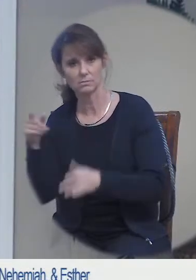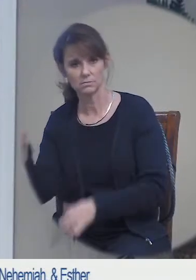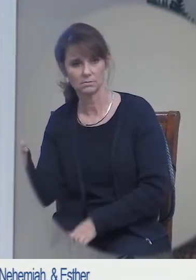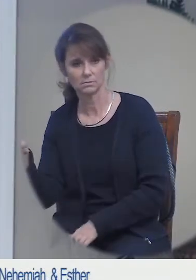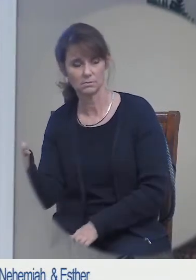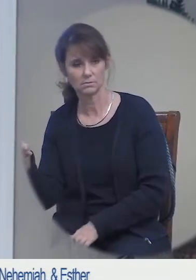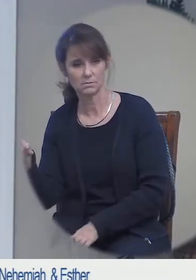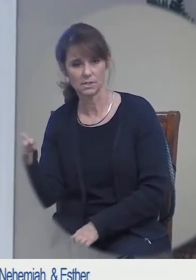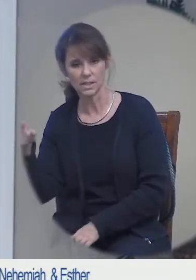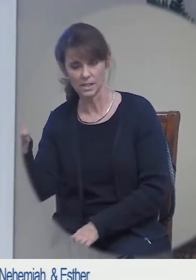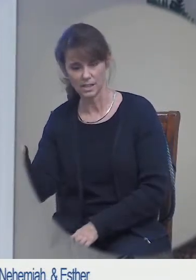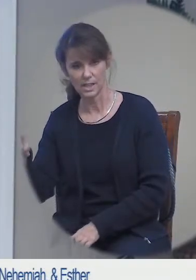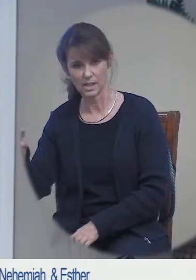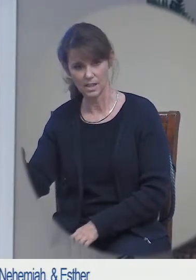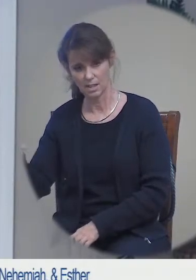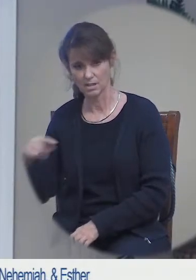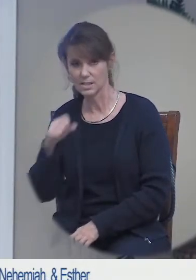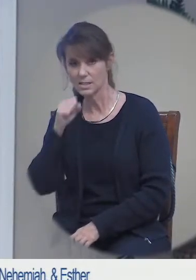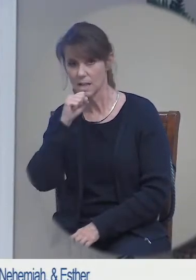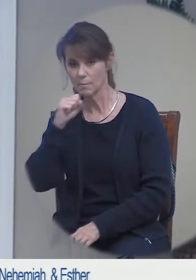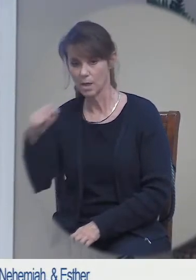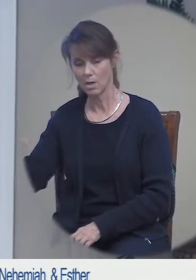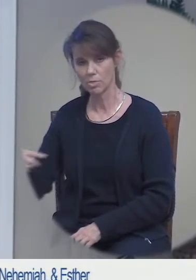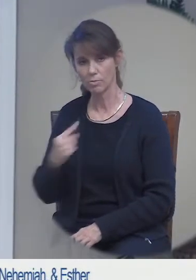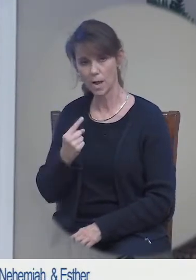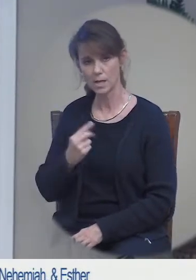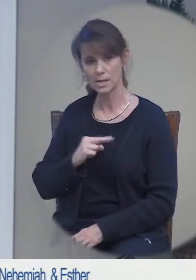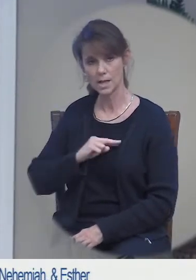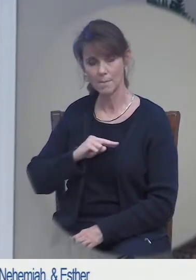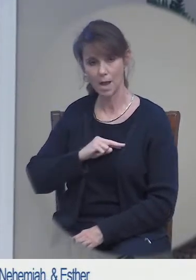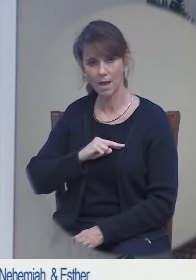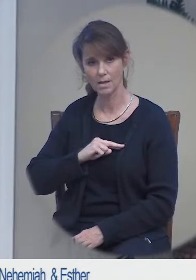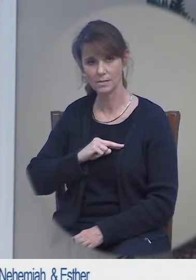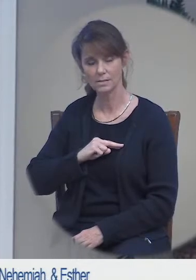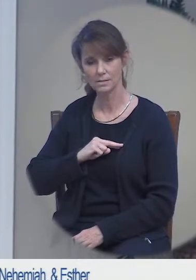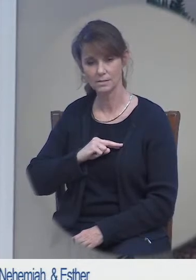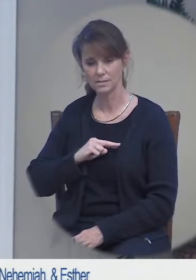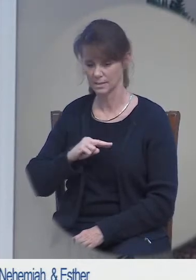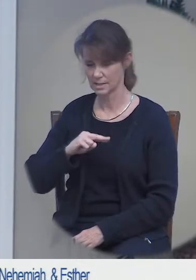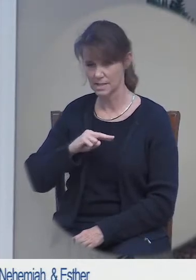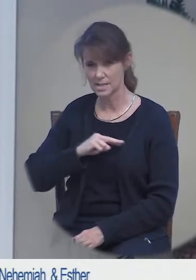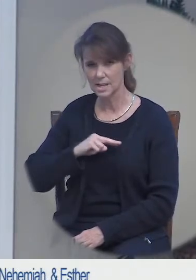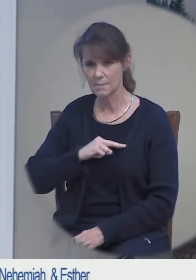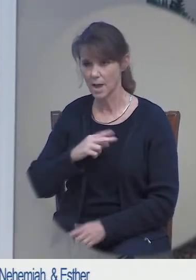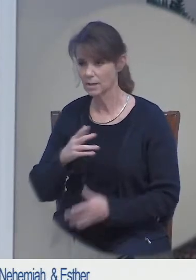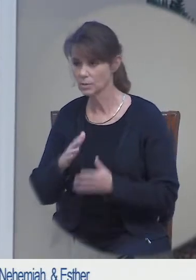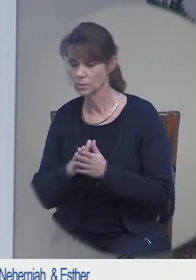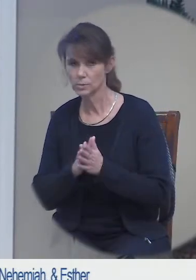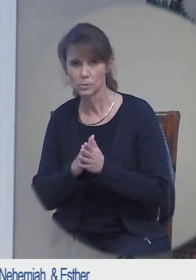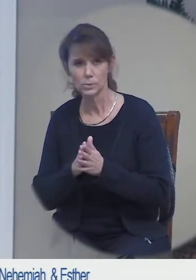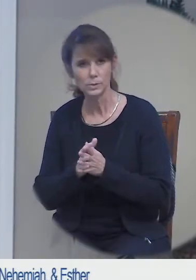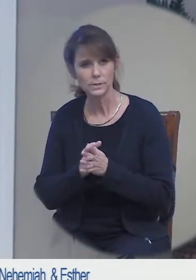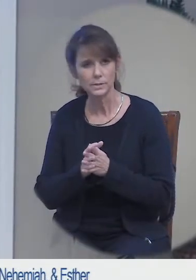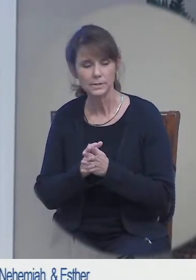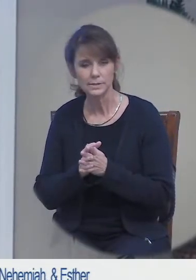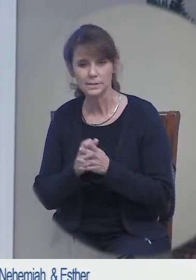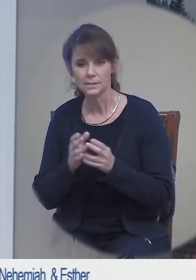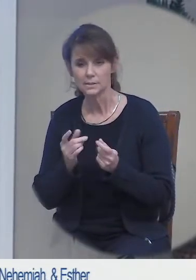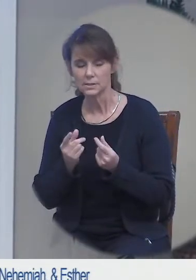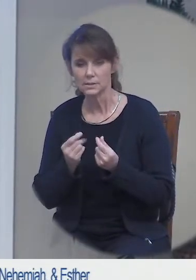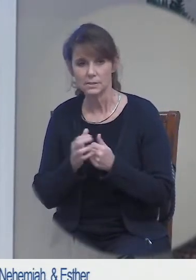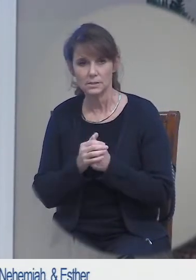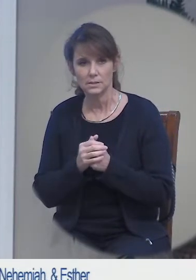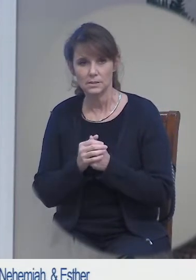they're threatening this, and at the very least, Nehemiah's got to be concerned about it, and he's taking his eyes off the